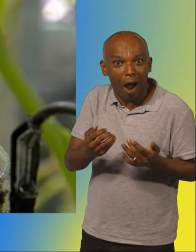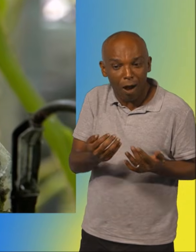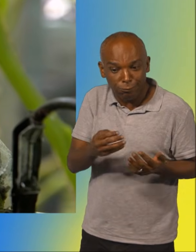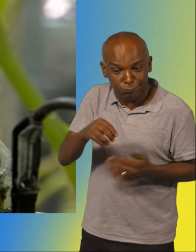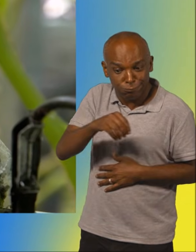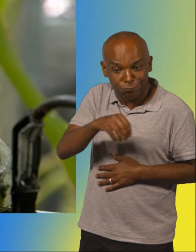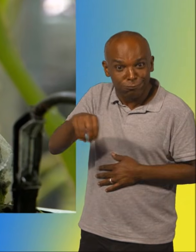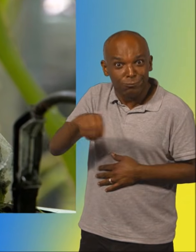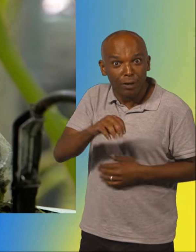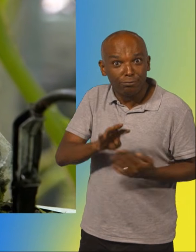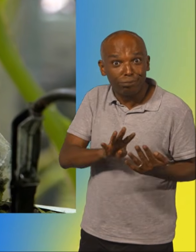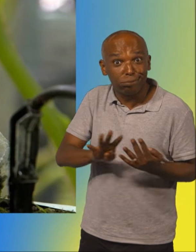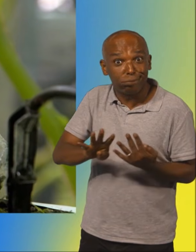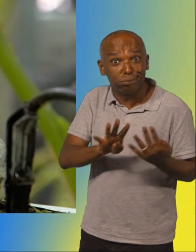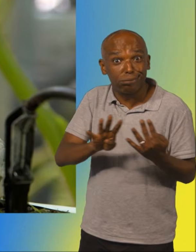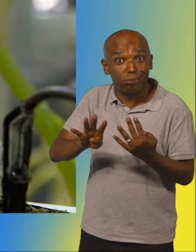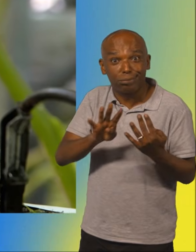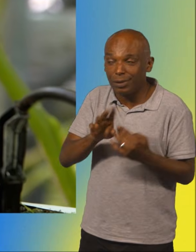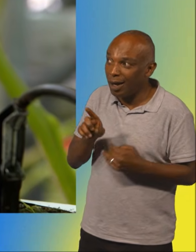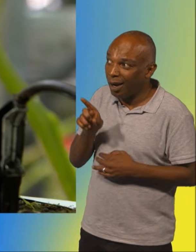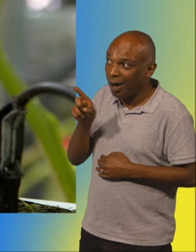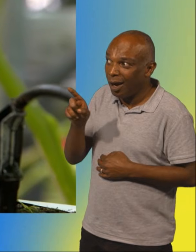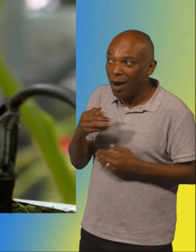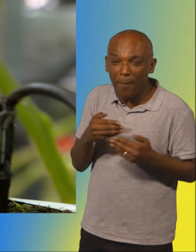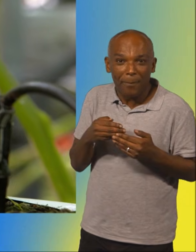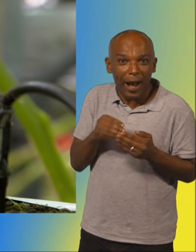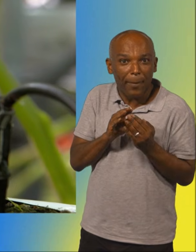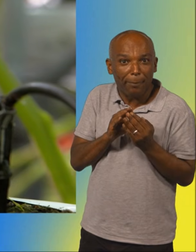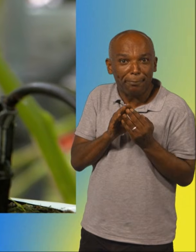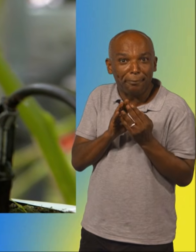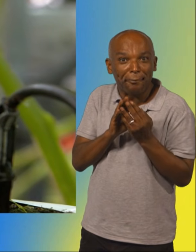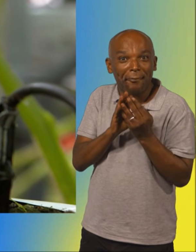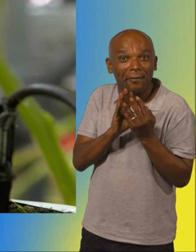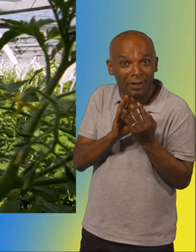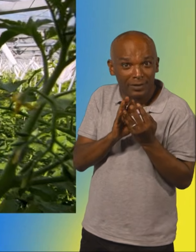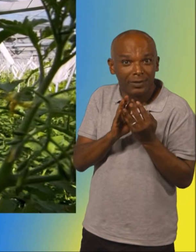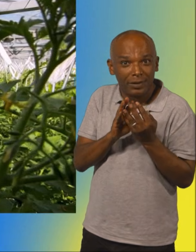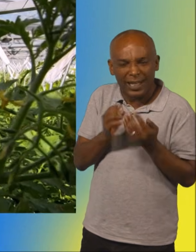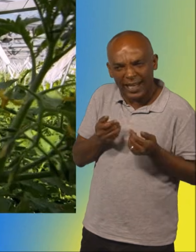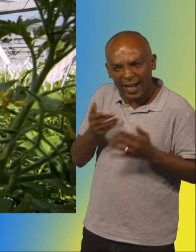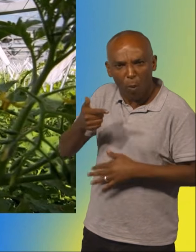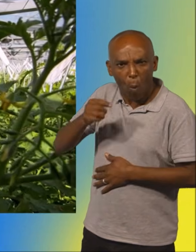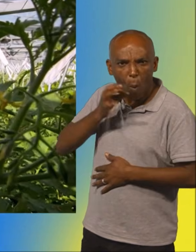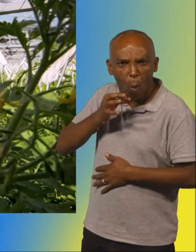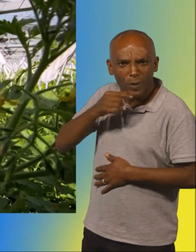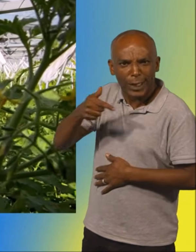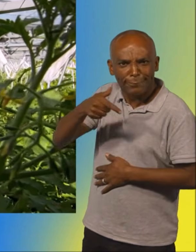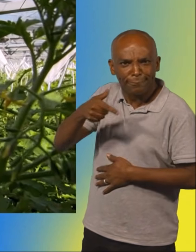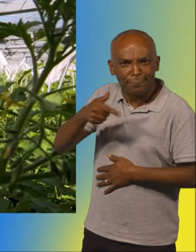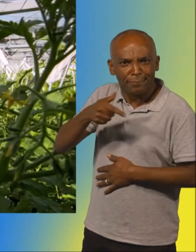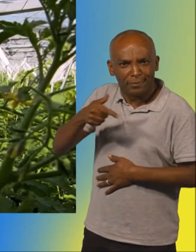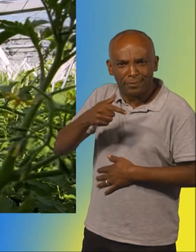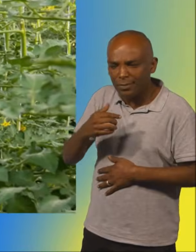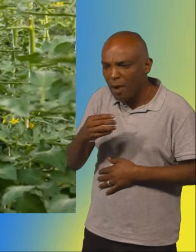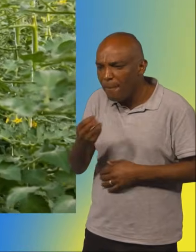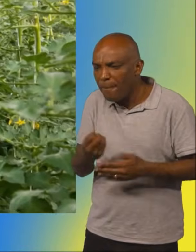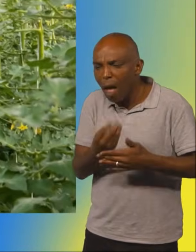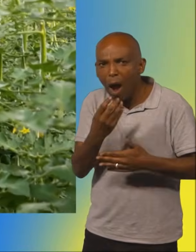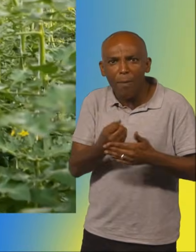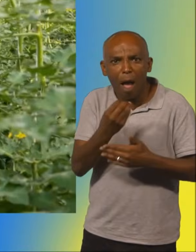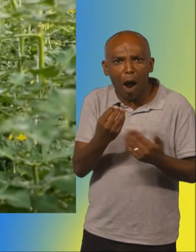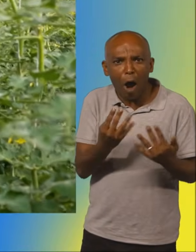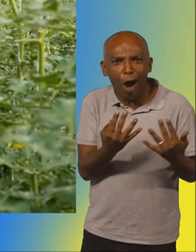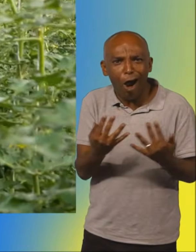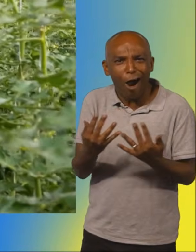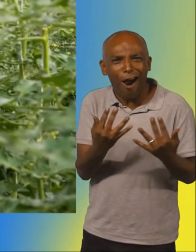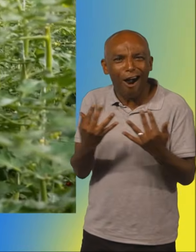plants. We have to give them water and plant food to grow. Look at them growing straight